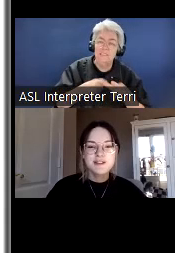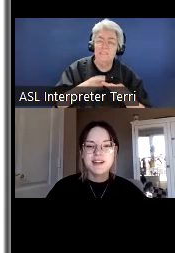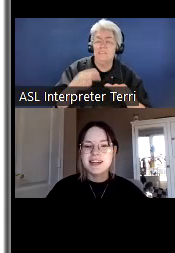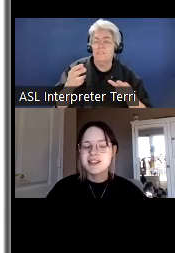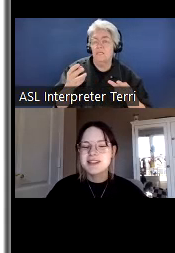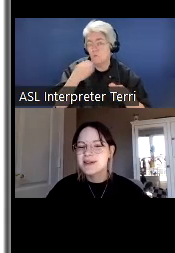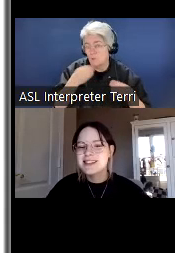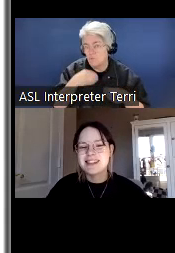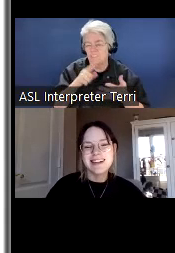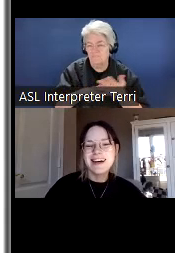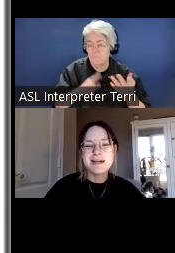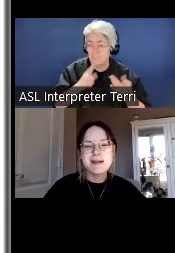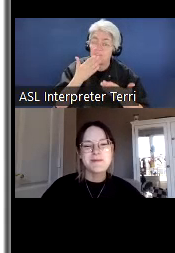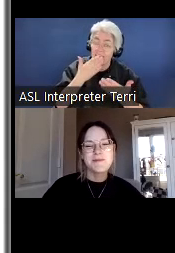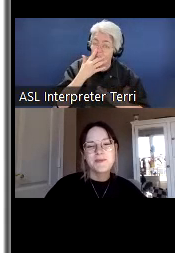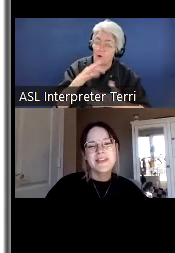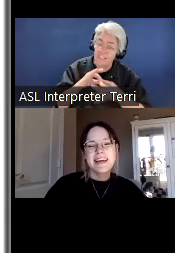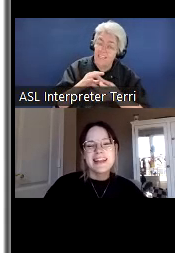Thank you so much for engaging with this question.